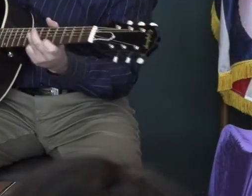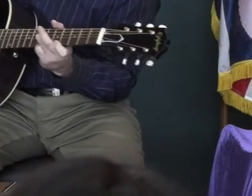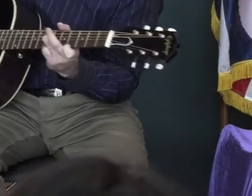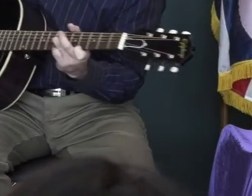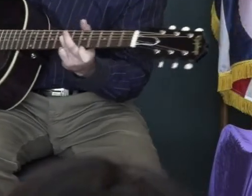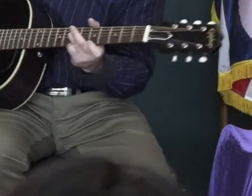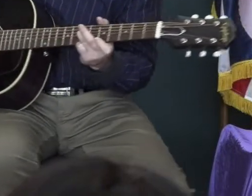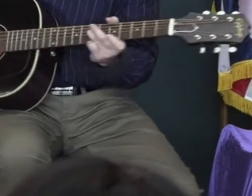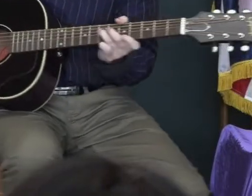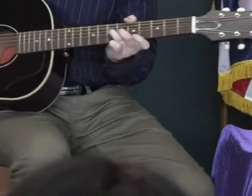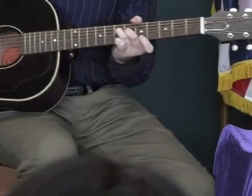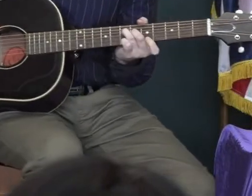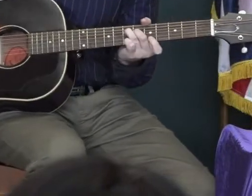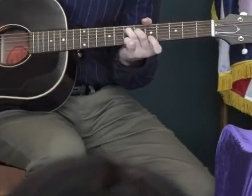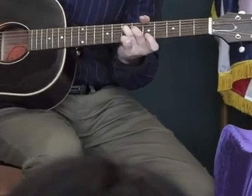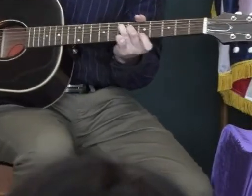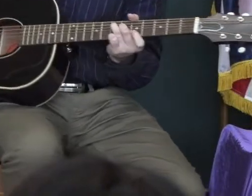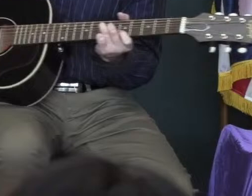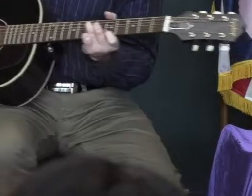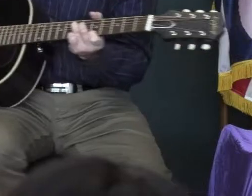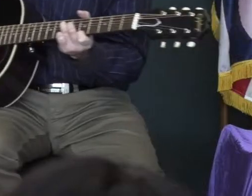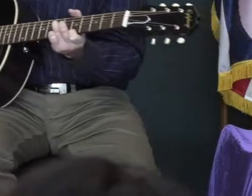the same.